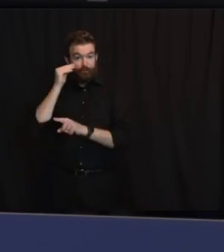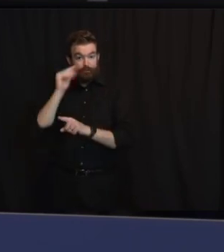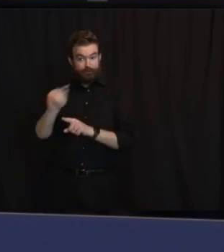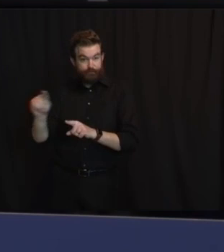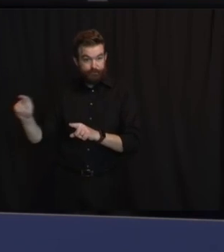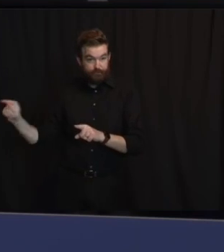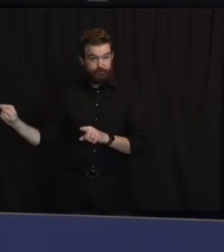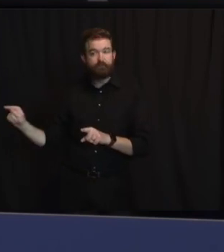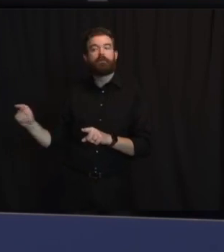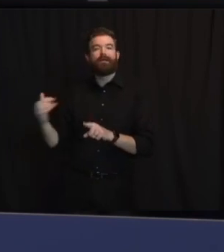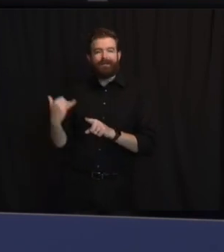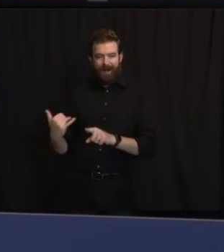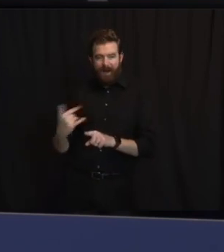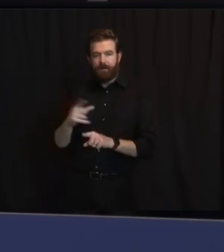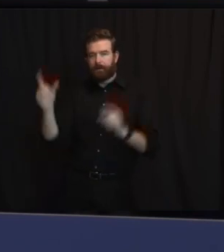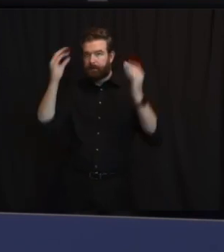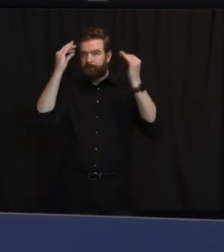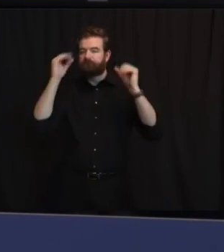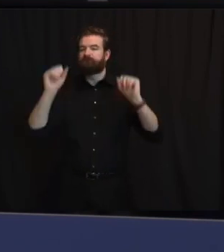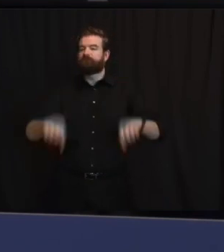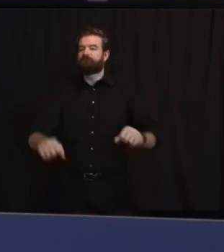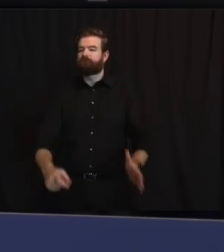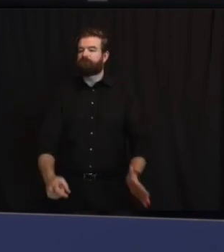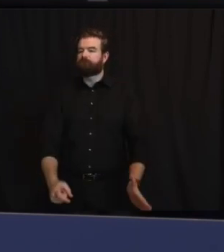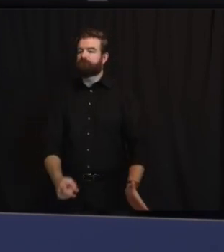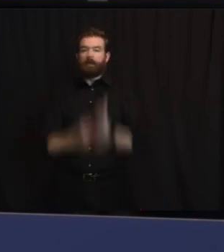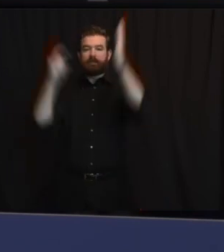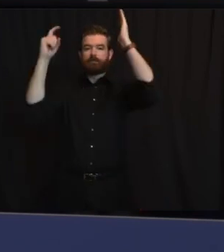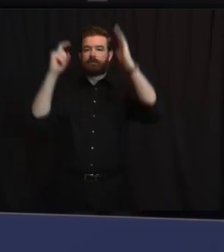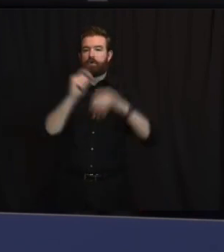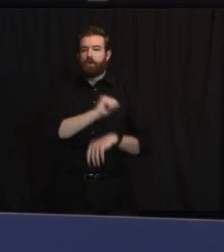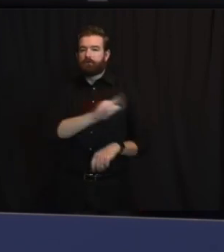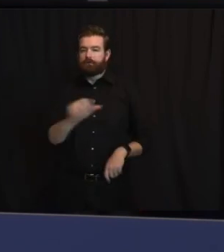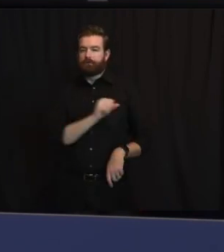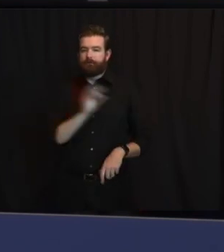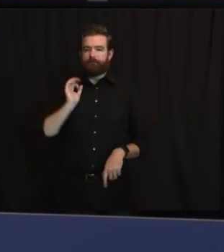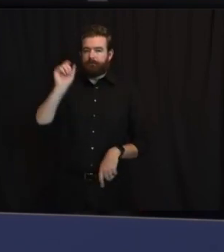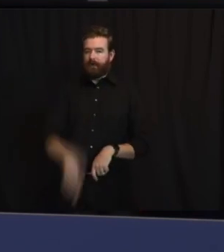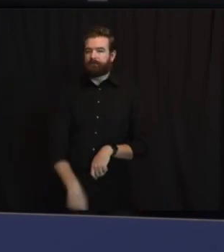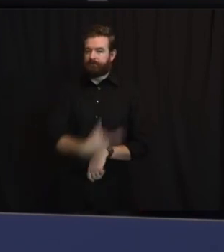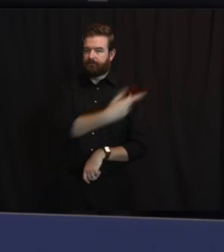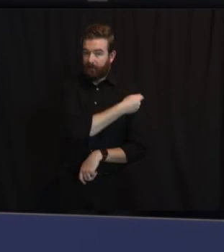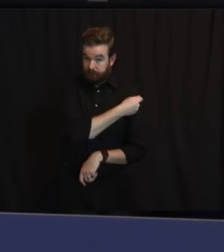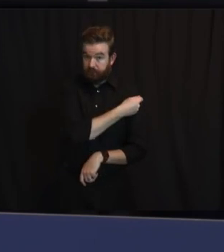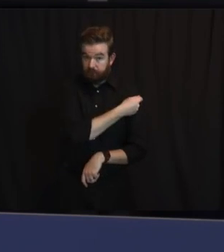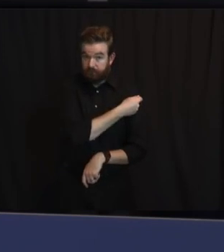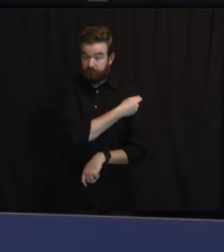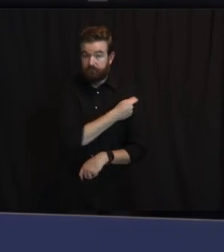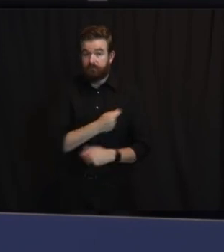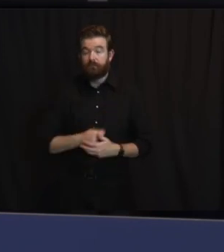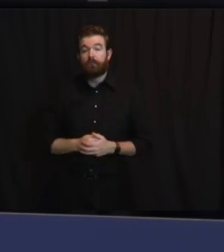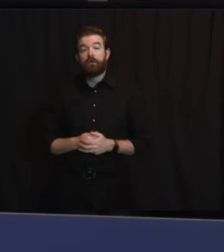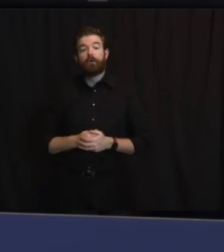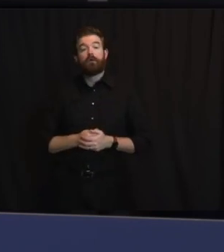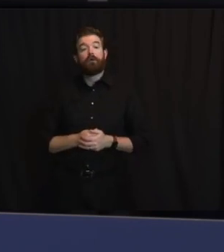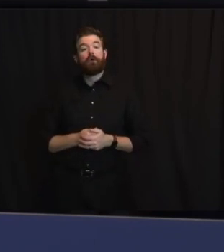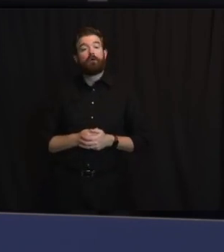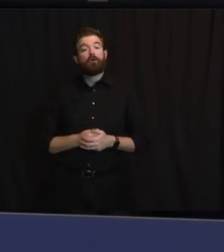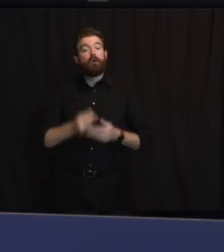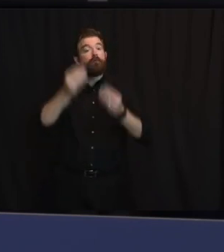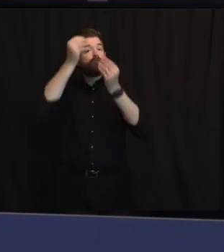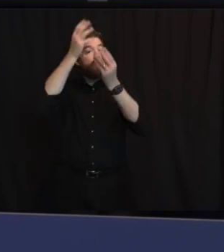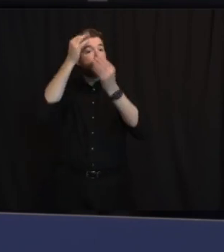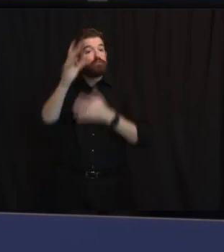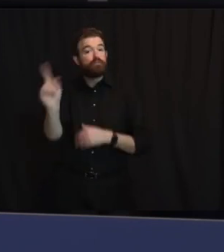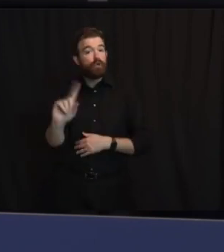the department posts vaccination percentage data by facility on our department's long-term care landing page at